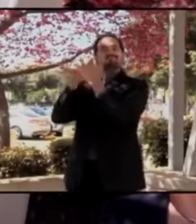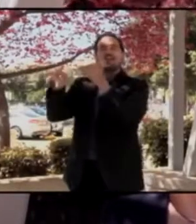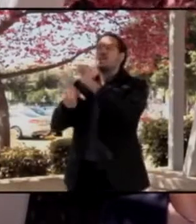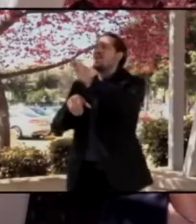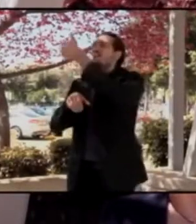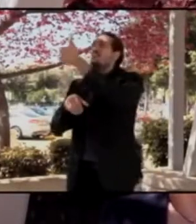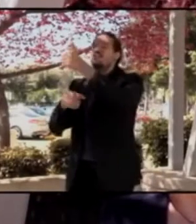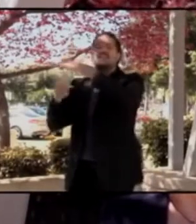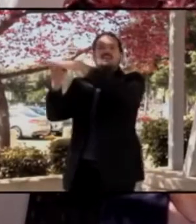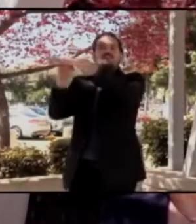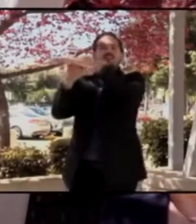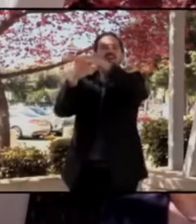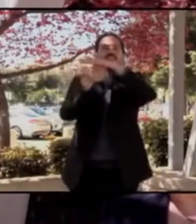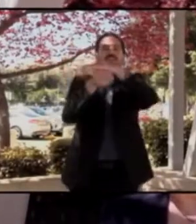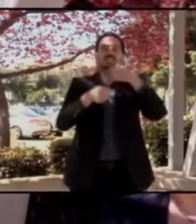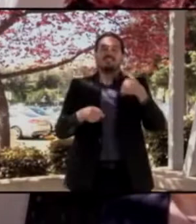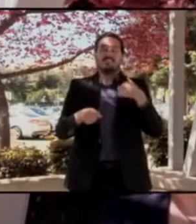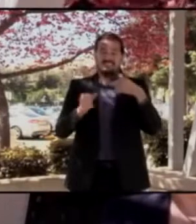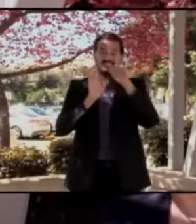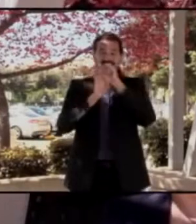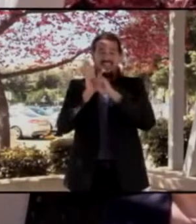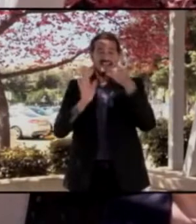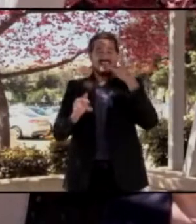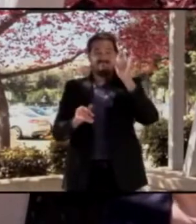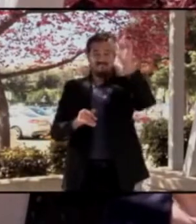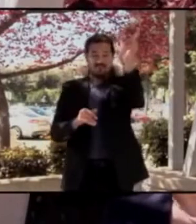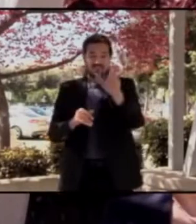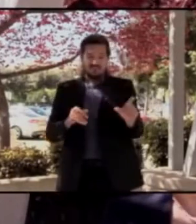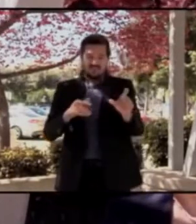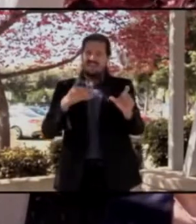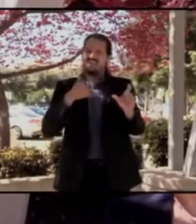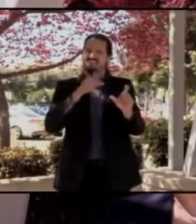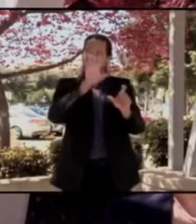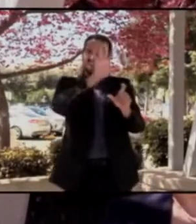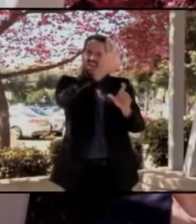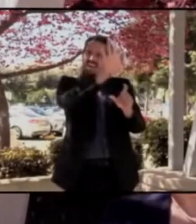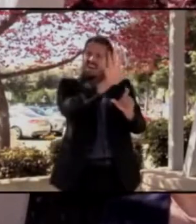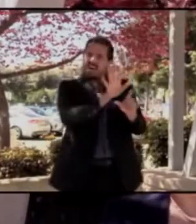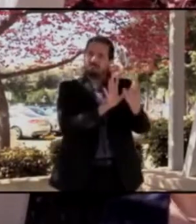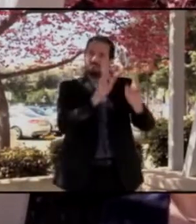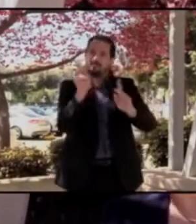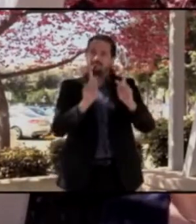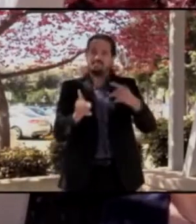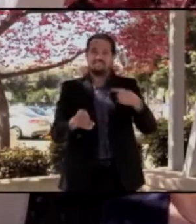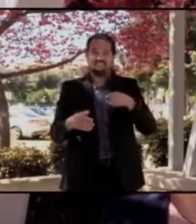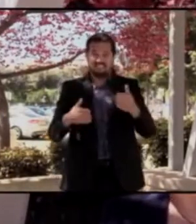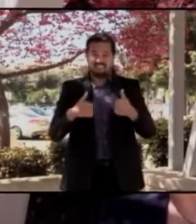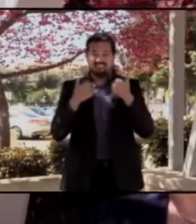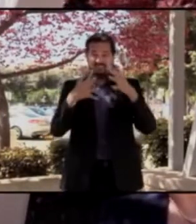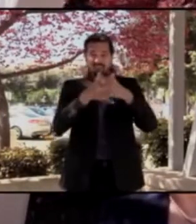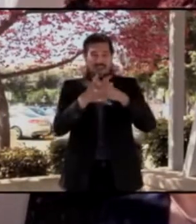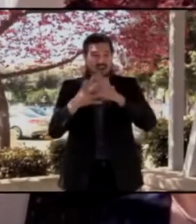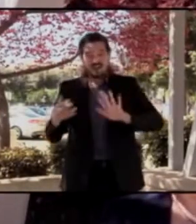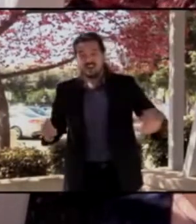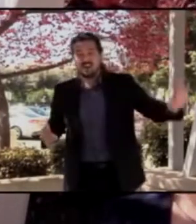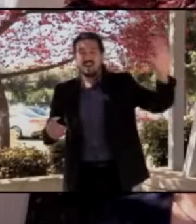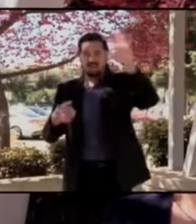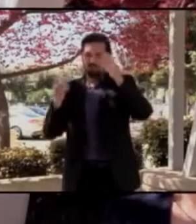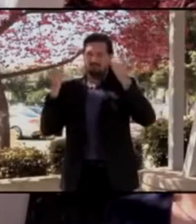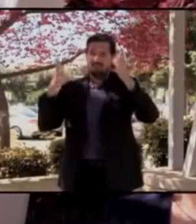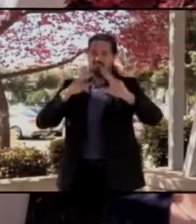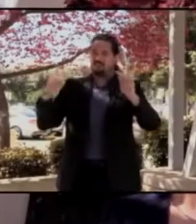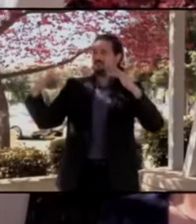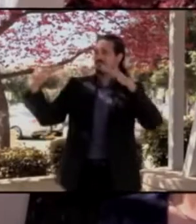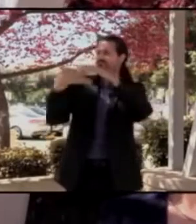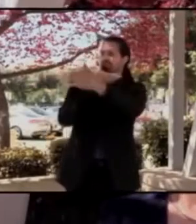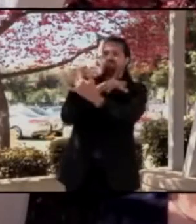state. And herd immunity is not good enough in the state because we live in the United States. So, I mean, it grows. It's a global issue. And